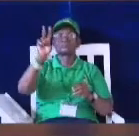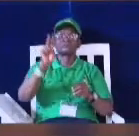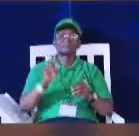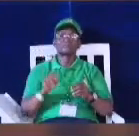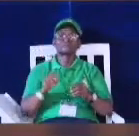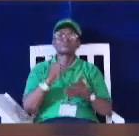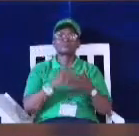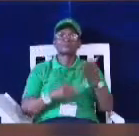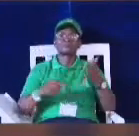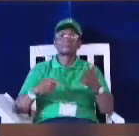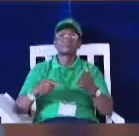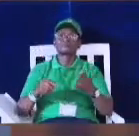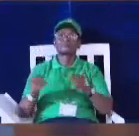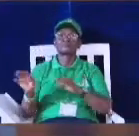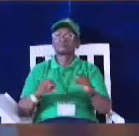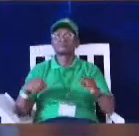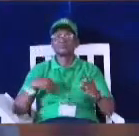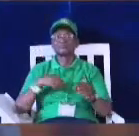what do we call that number?